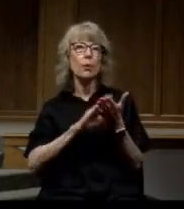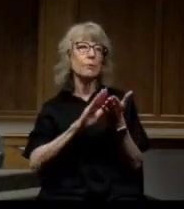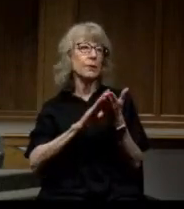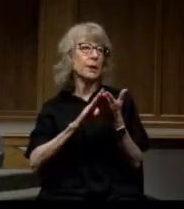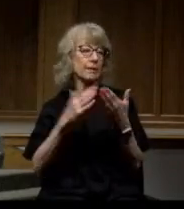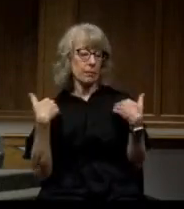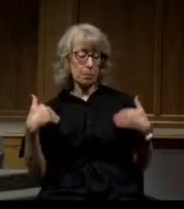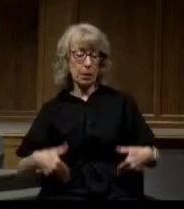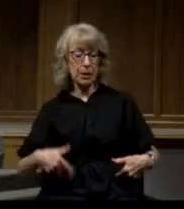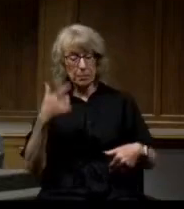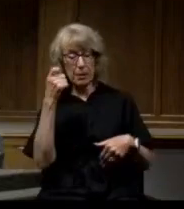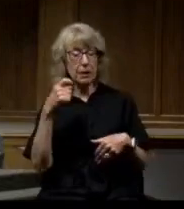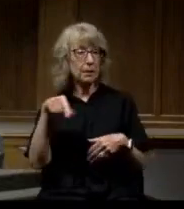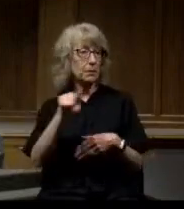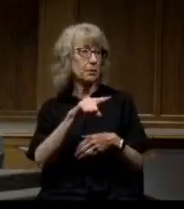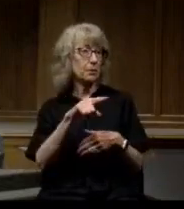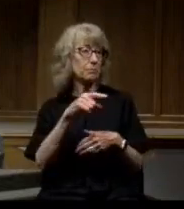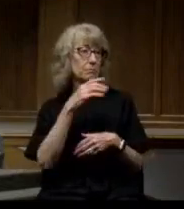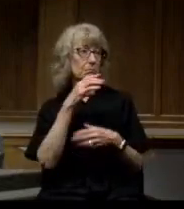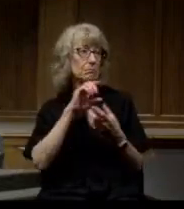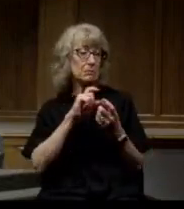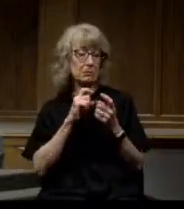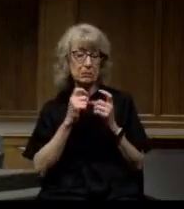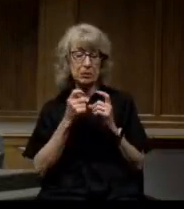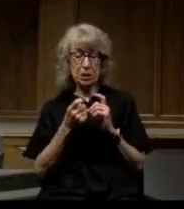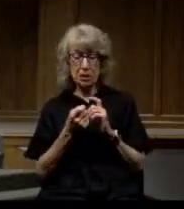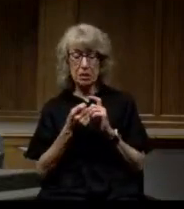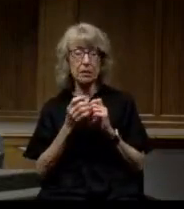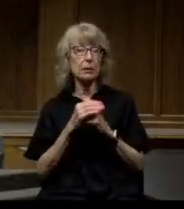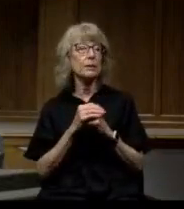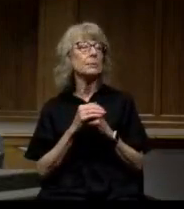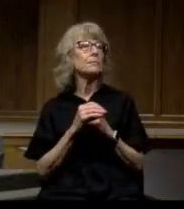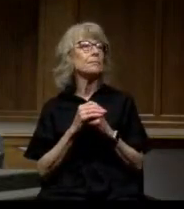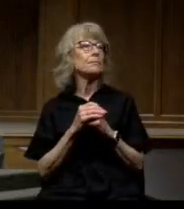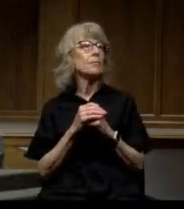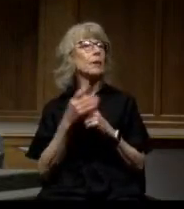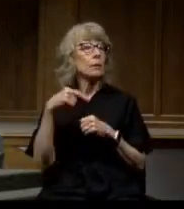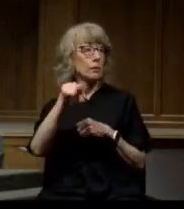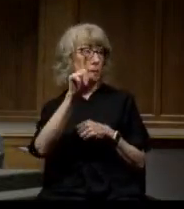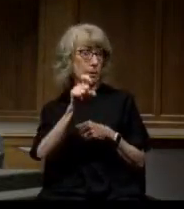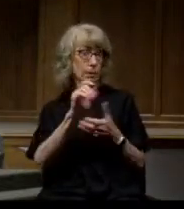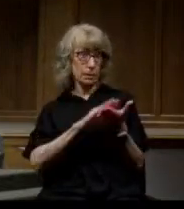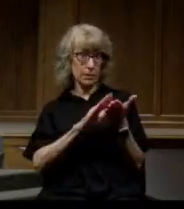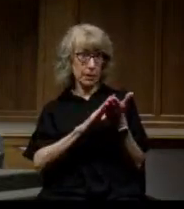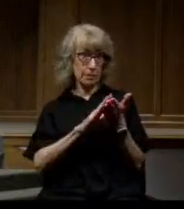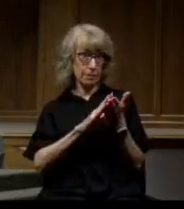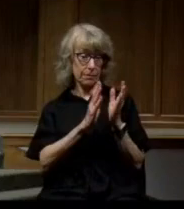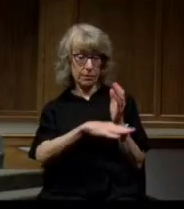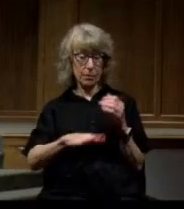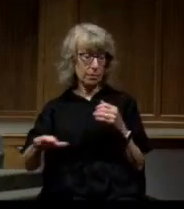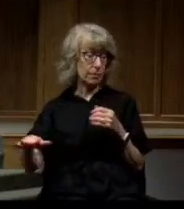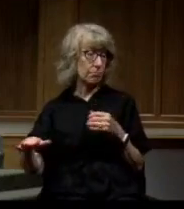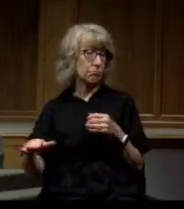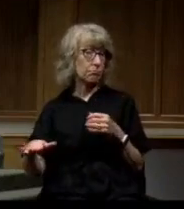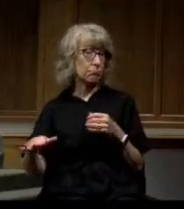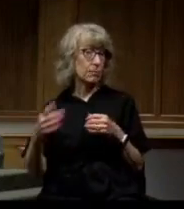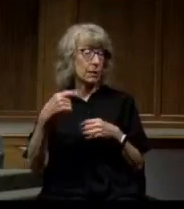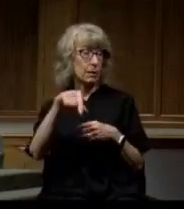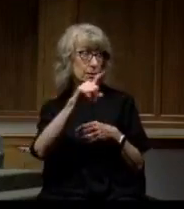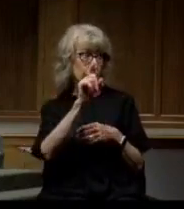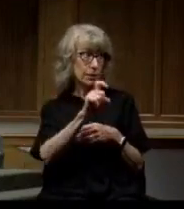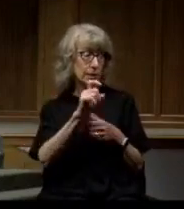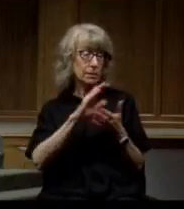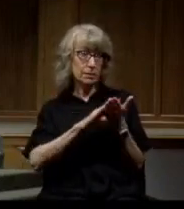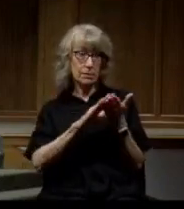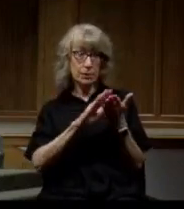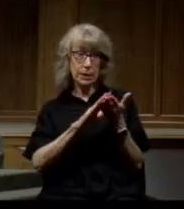not aging the way that you thought that it would? Do you need to forgive your kids? Do you need to